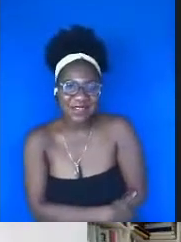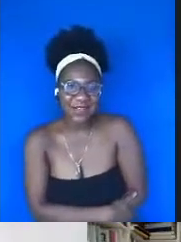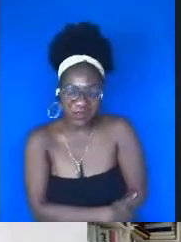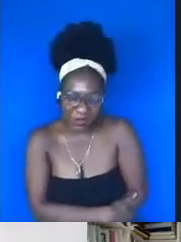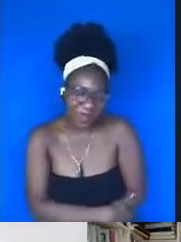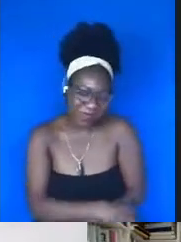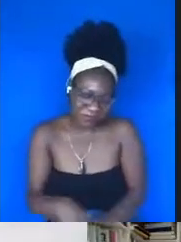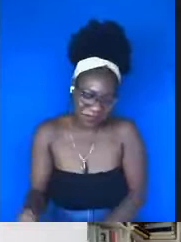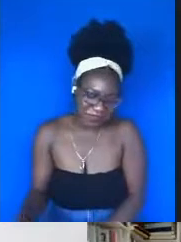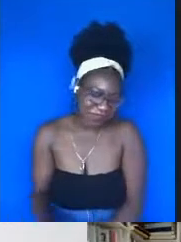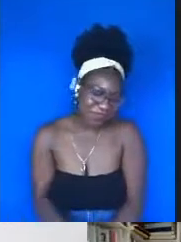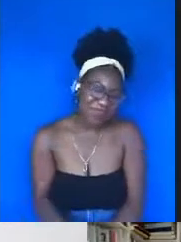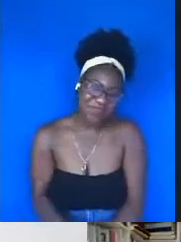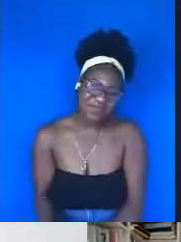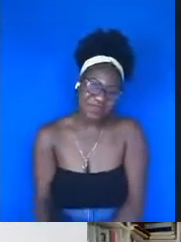Yeah.